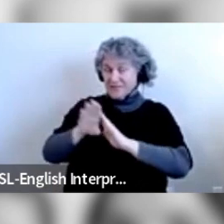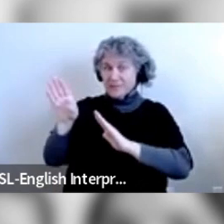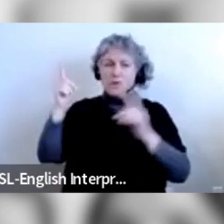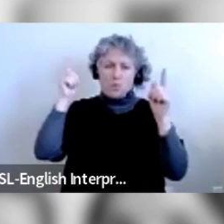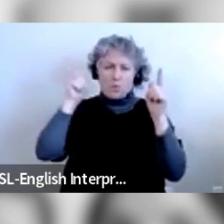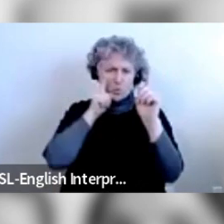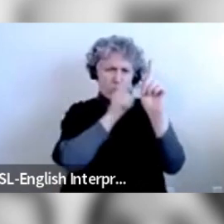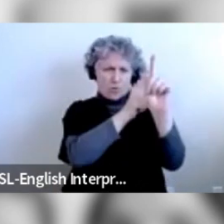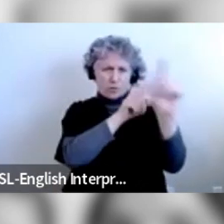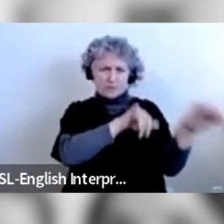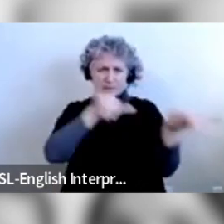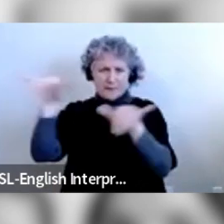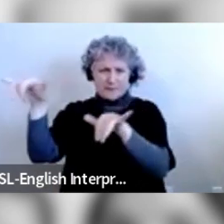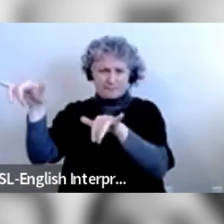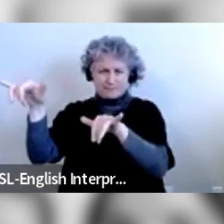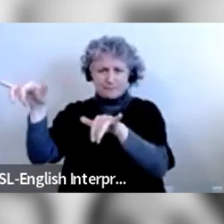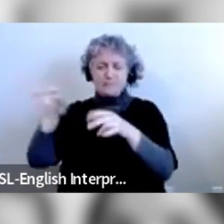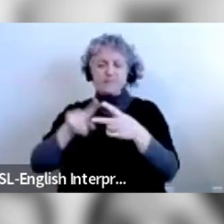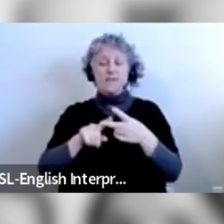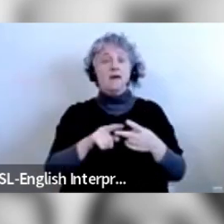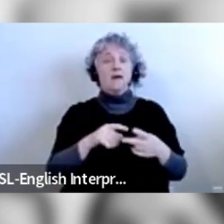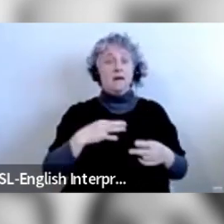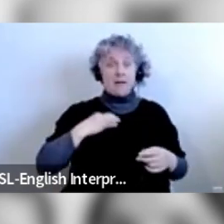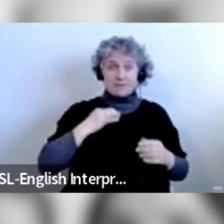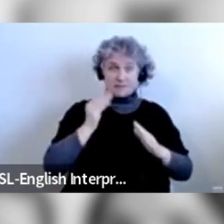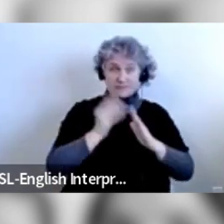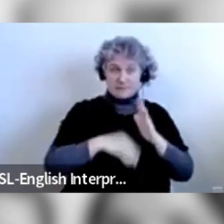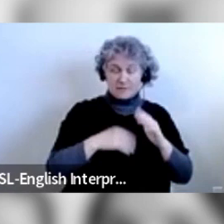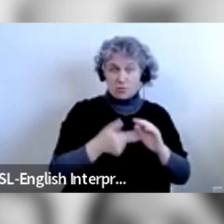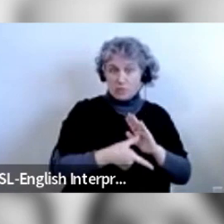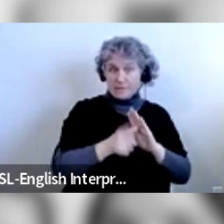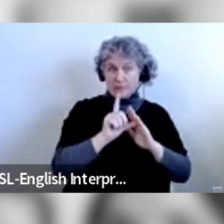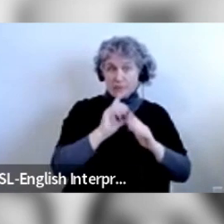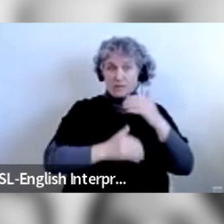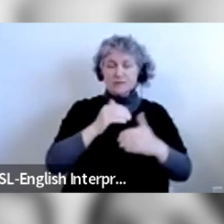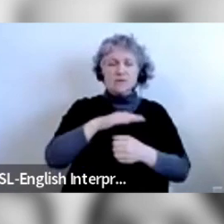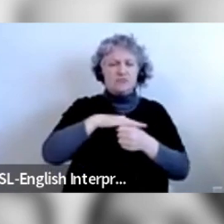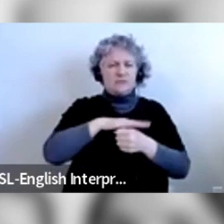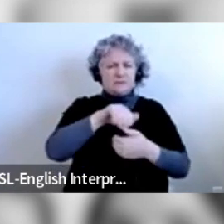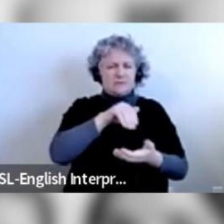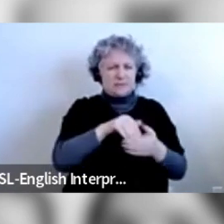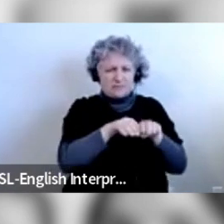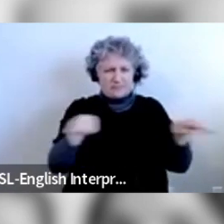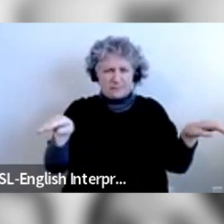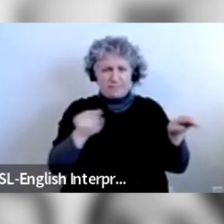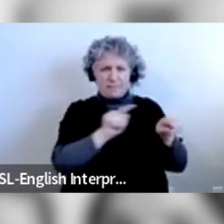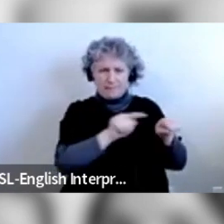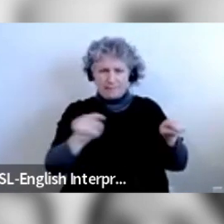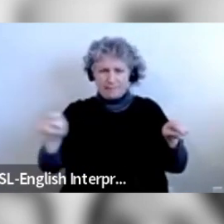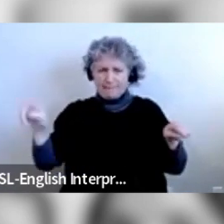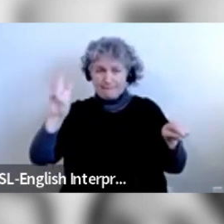goals, and the application review process takes place at the Regional Innovation Center level. In terms of what you should